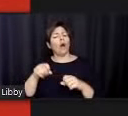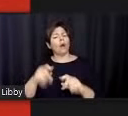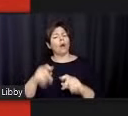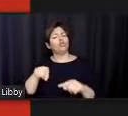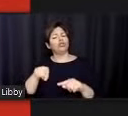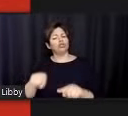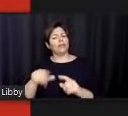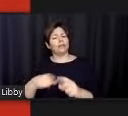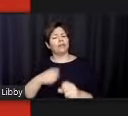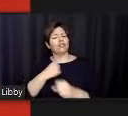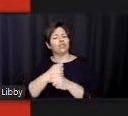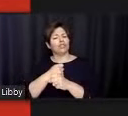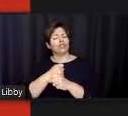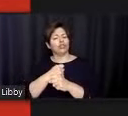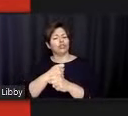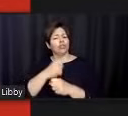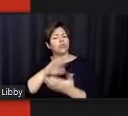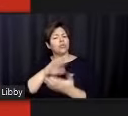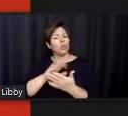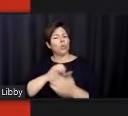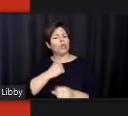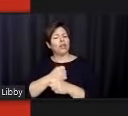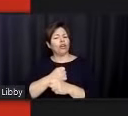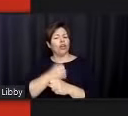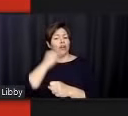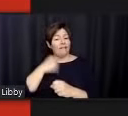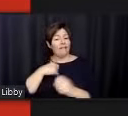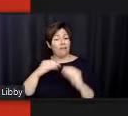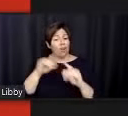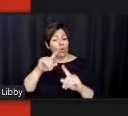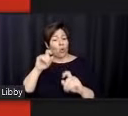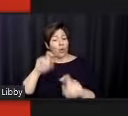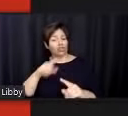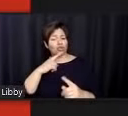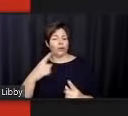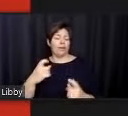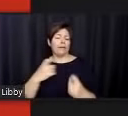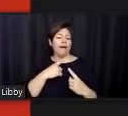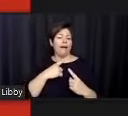academic year for you to follow up with additional questions